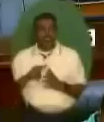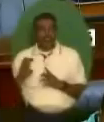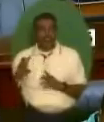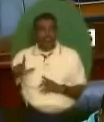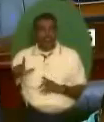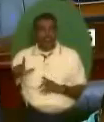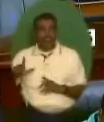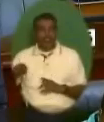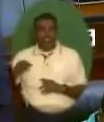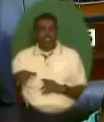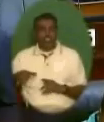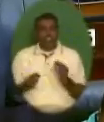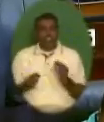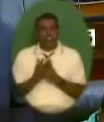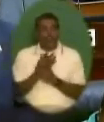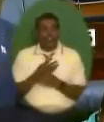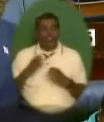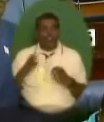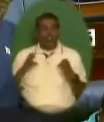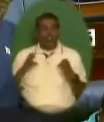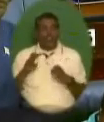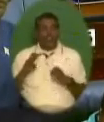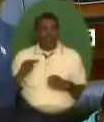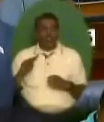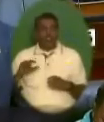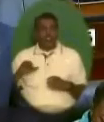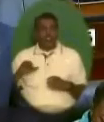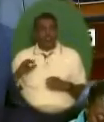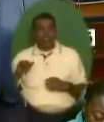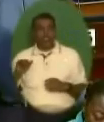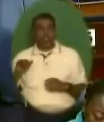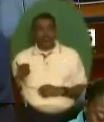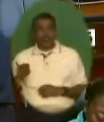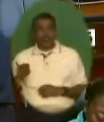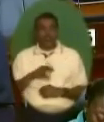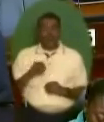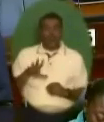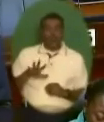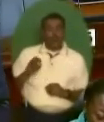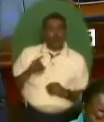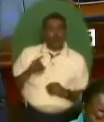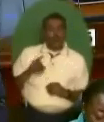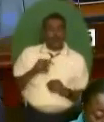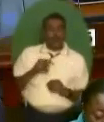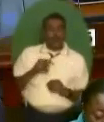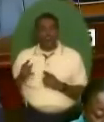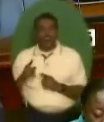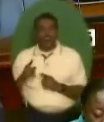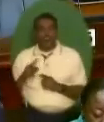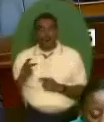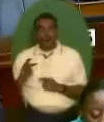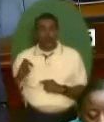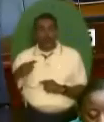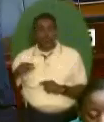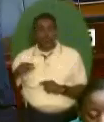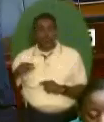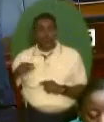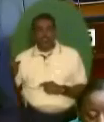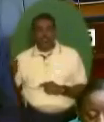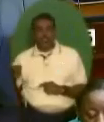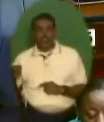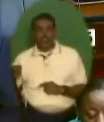the growth of electricity from 300 megawatts to 1500 megawatts, the production and utilization of